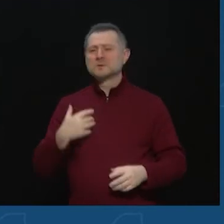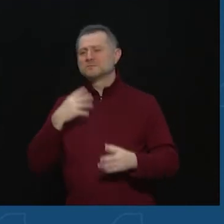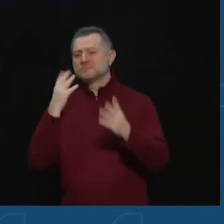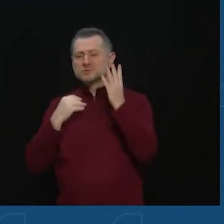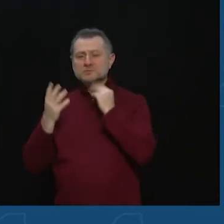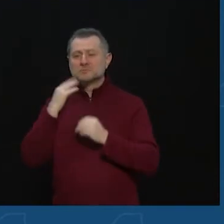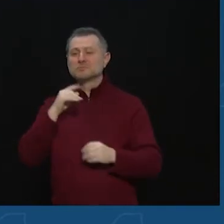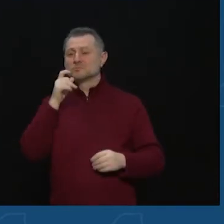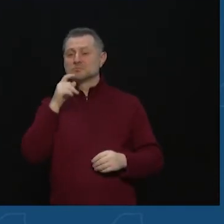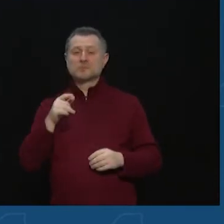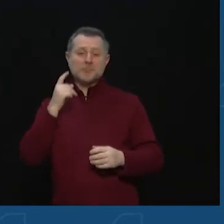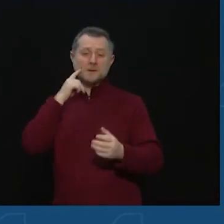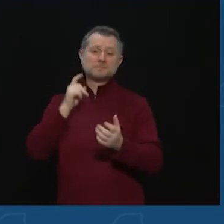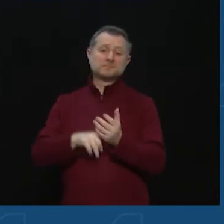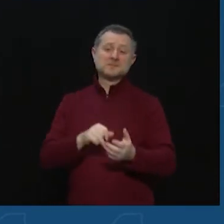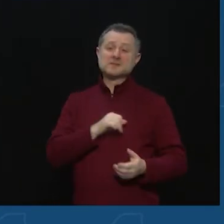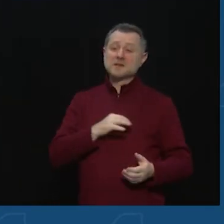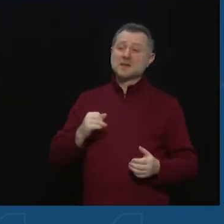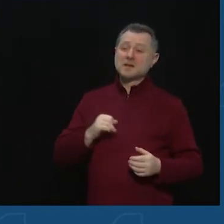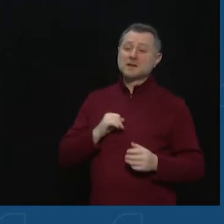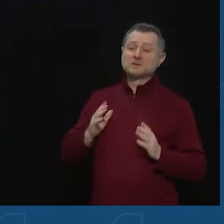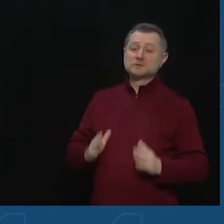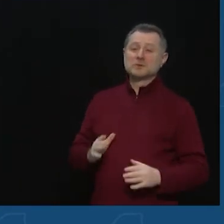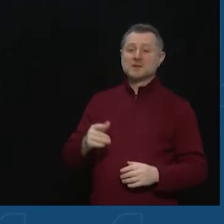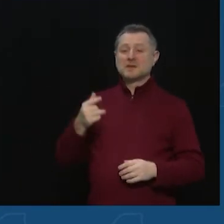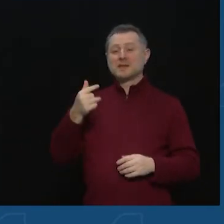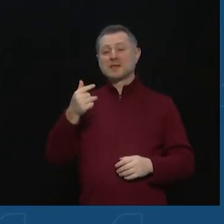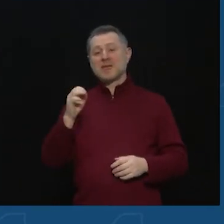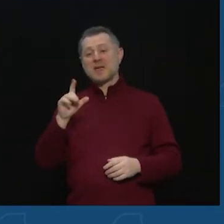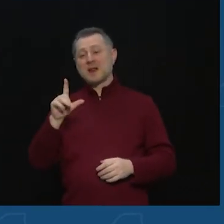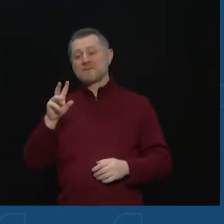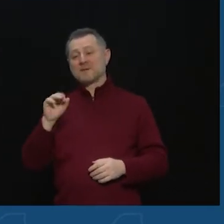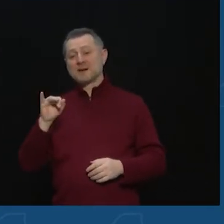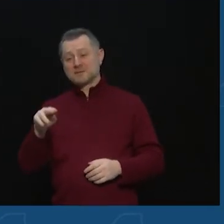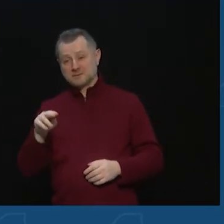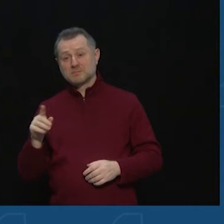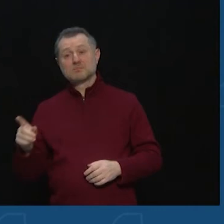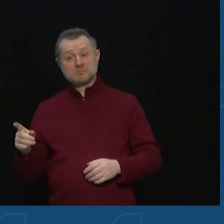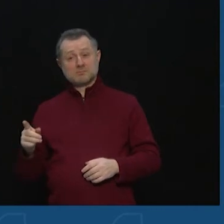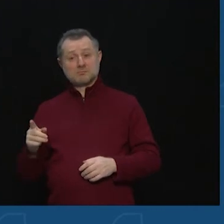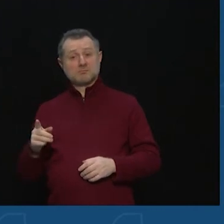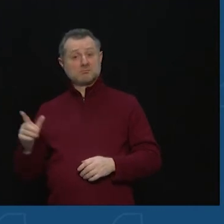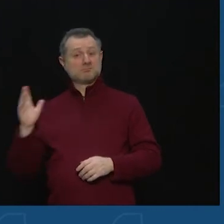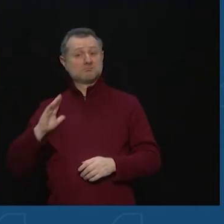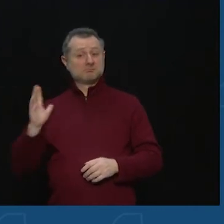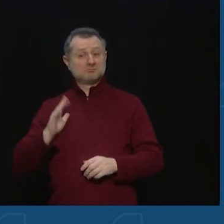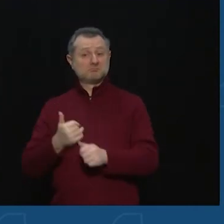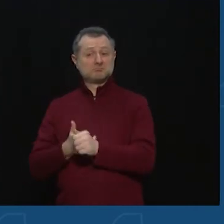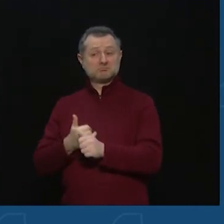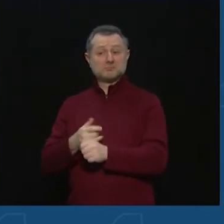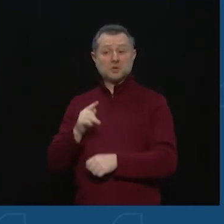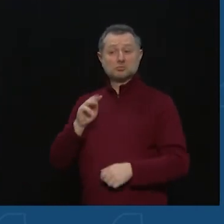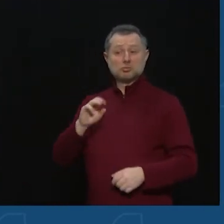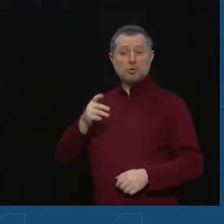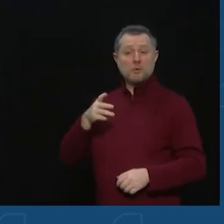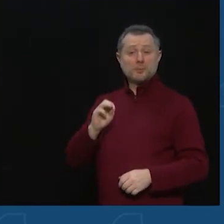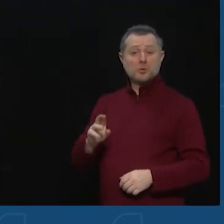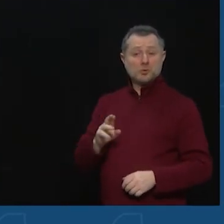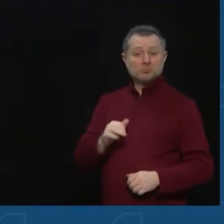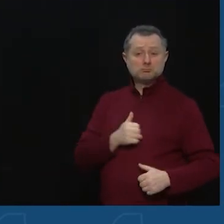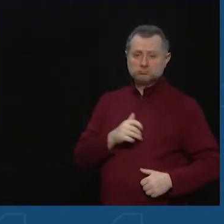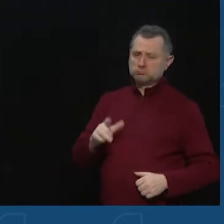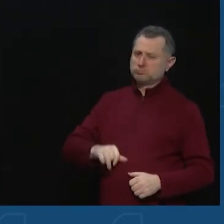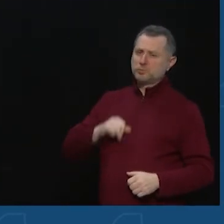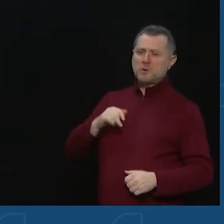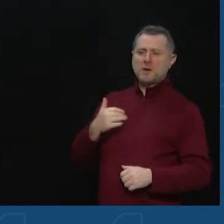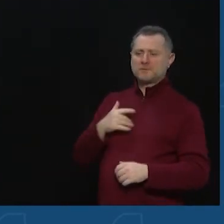Pat Gallivan, an outstanding elected official, but before that, he was a state police officer, proudly wore the same uniform, and now he serves